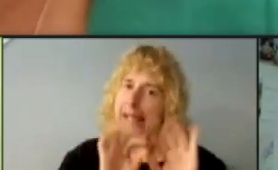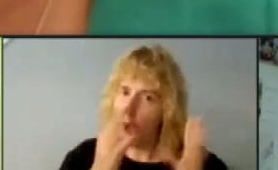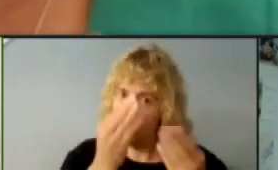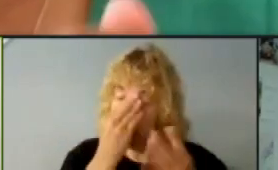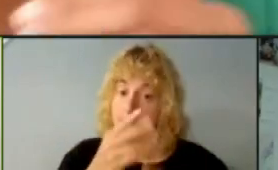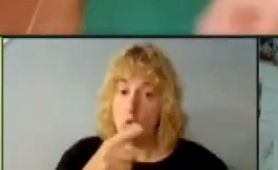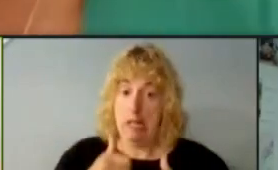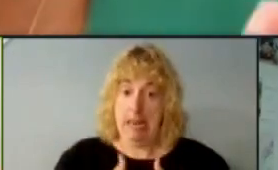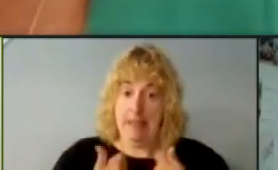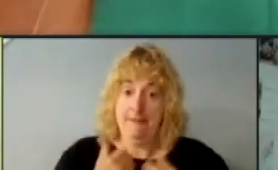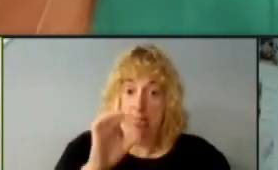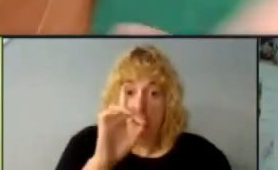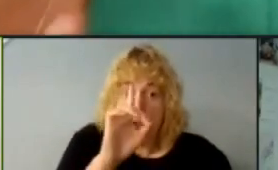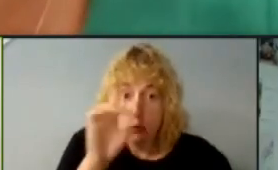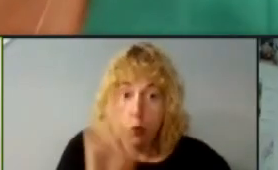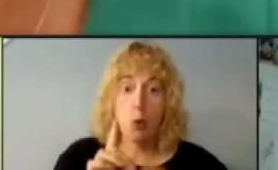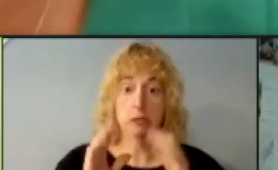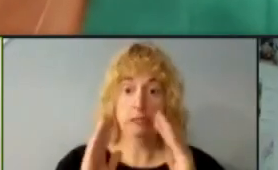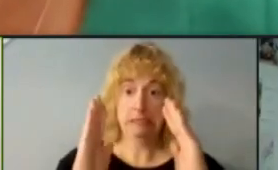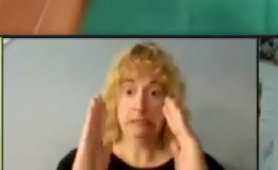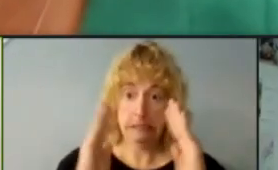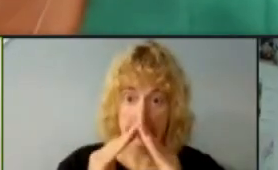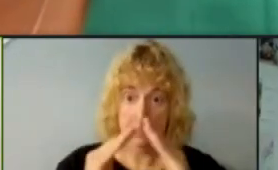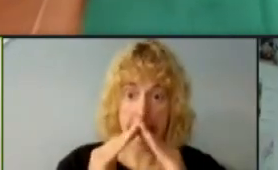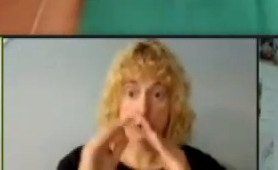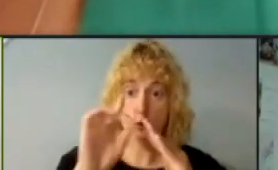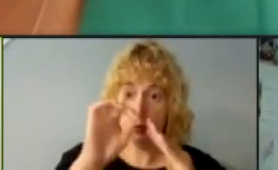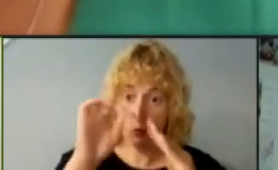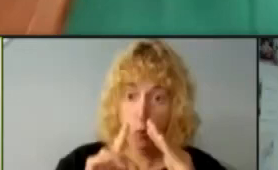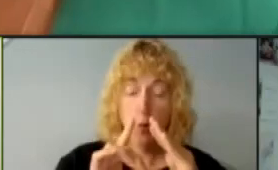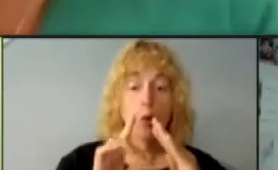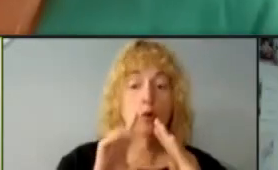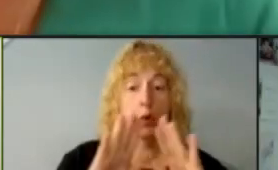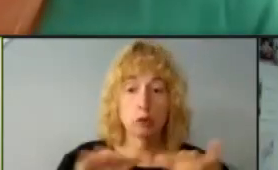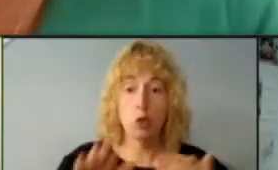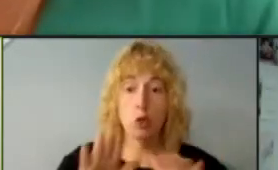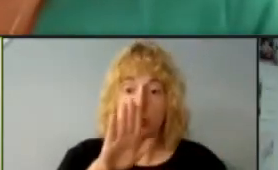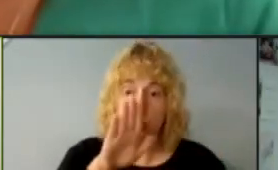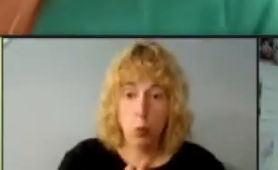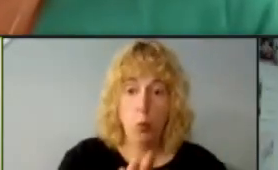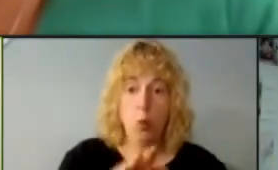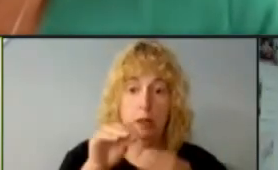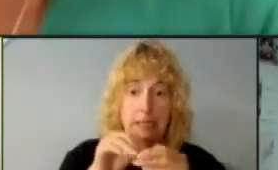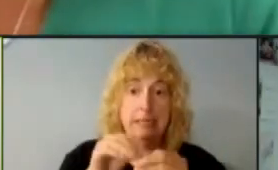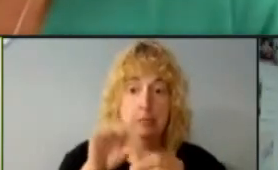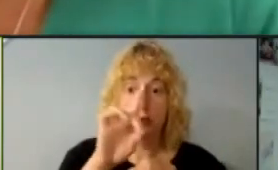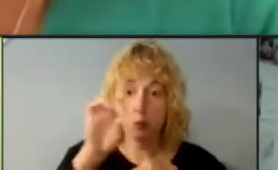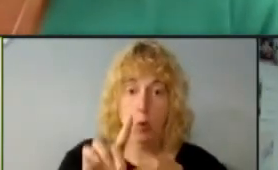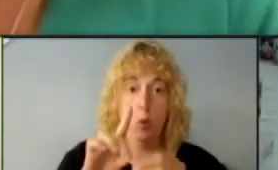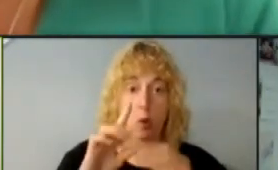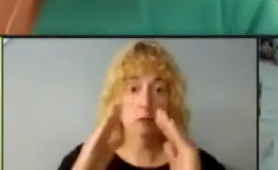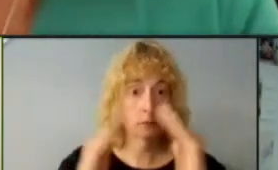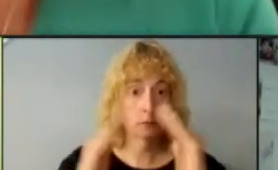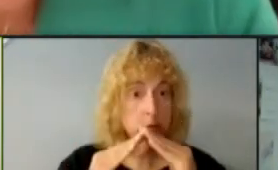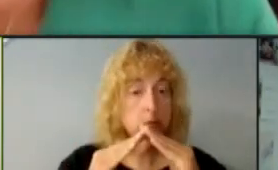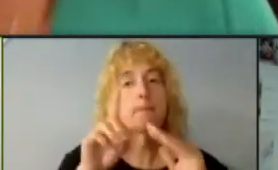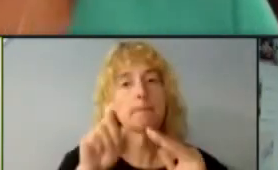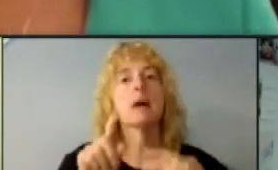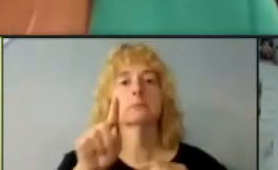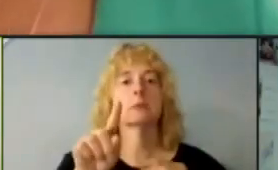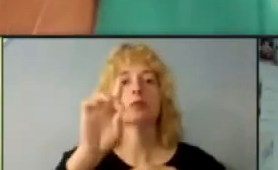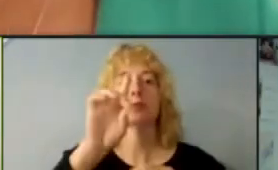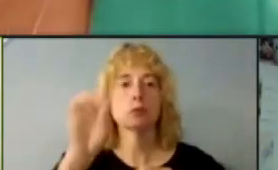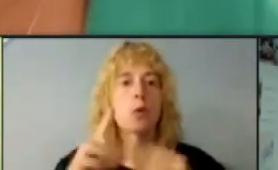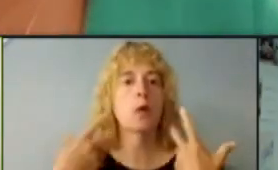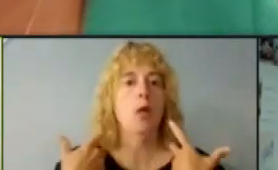your child goes to school in Detroit, then they would follow up with the Detroit Health Department. If your child is